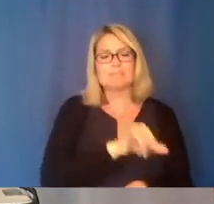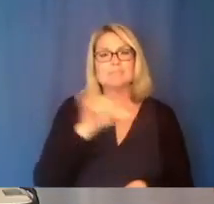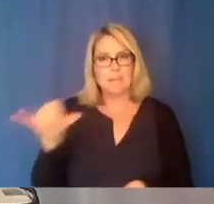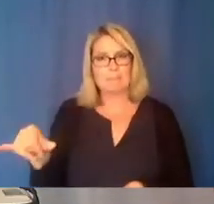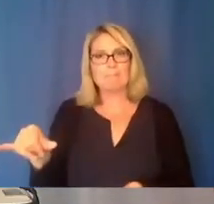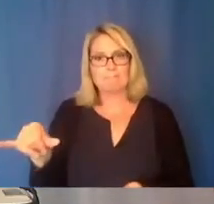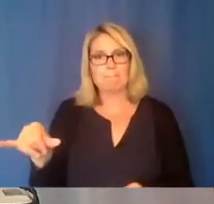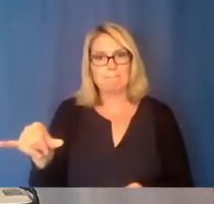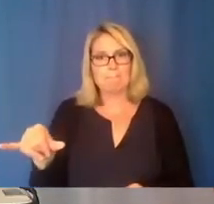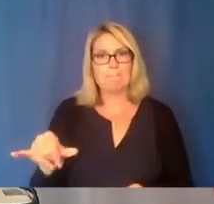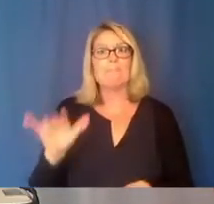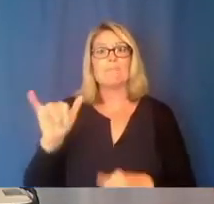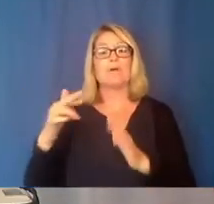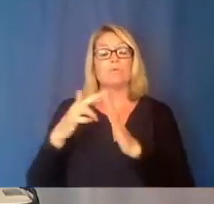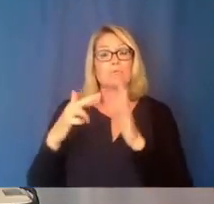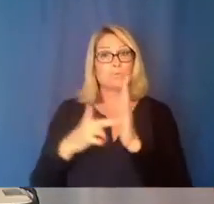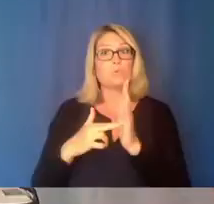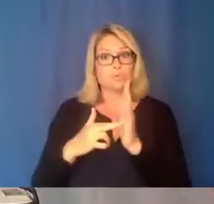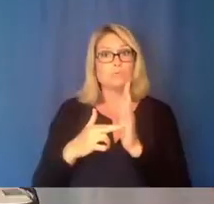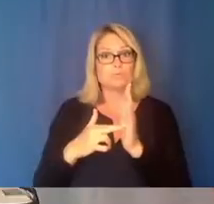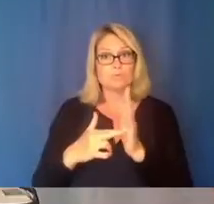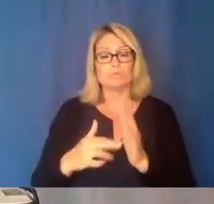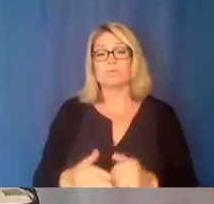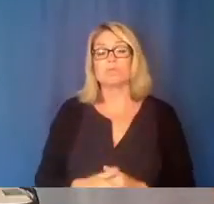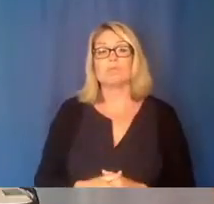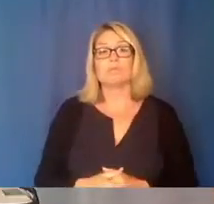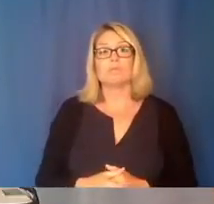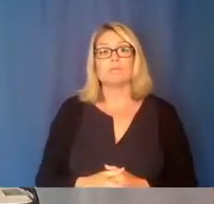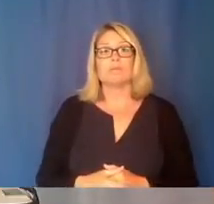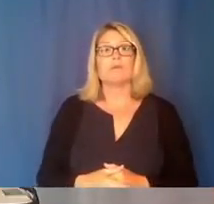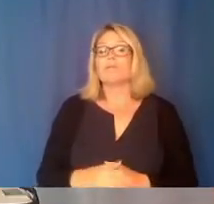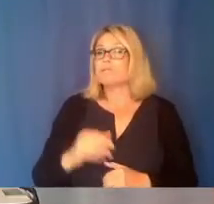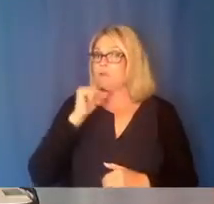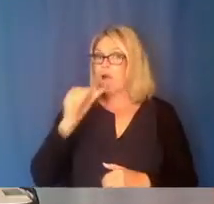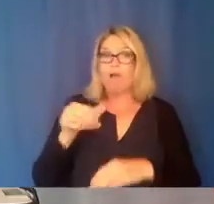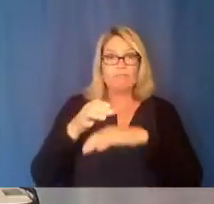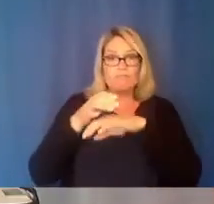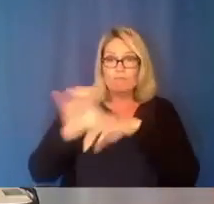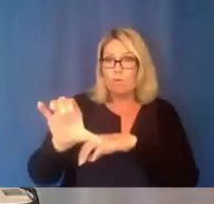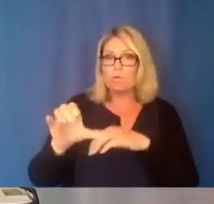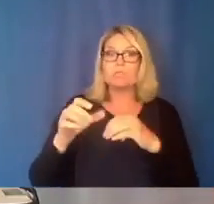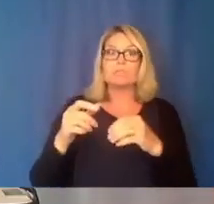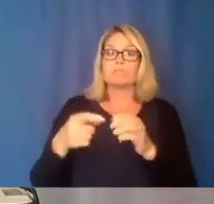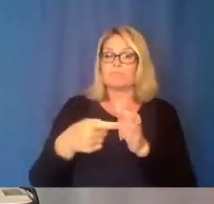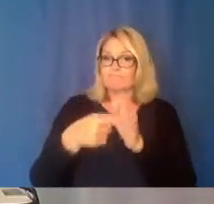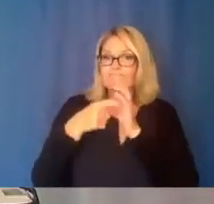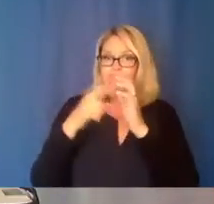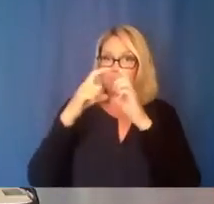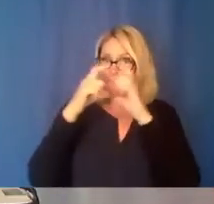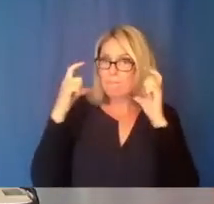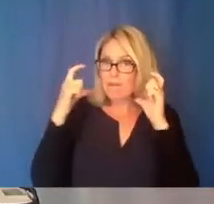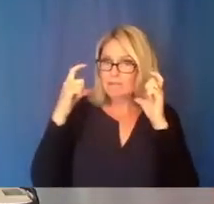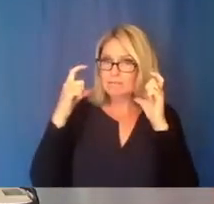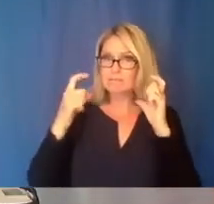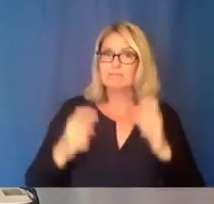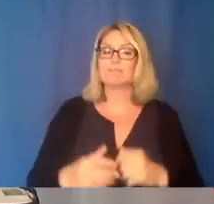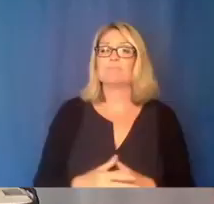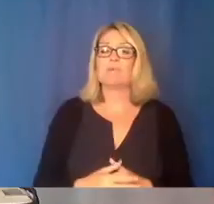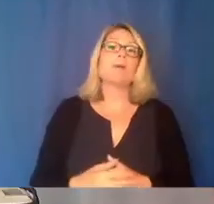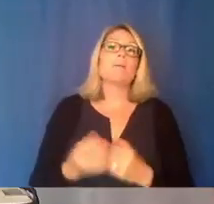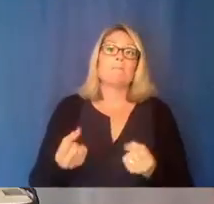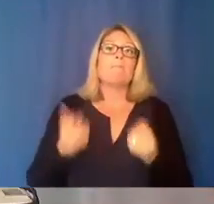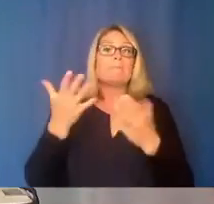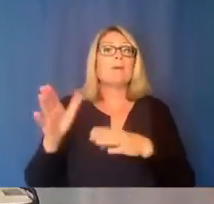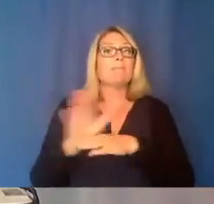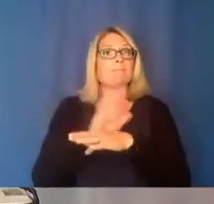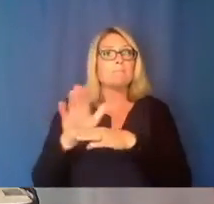the regulation is now, where that we didn't require a mandatory mask, but many businesses and